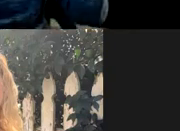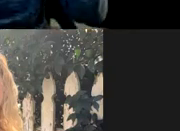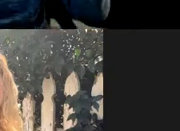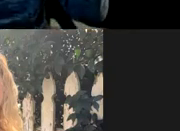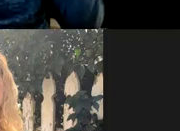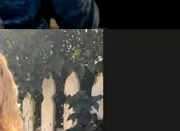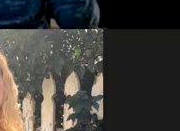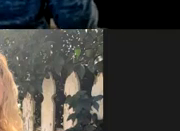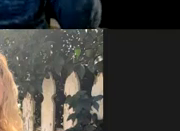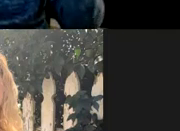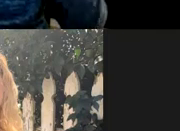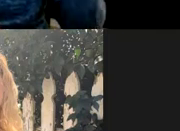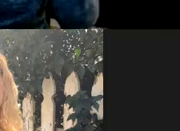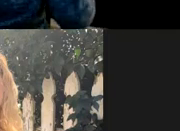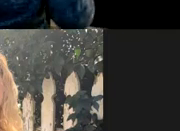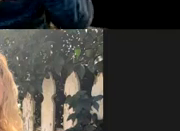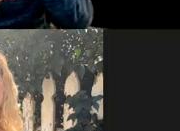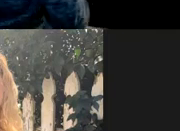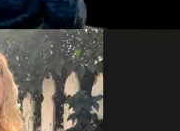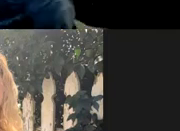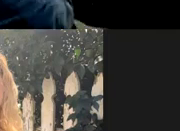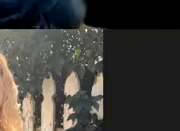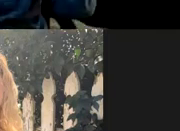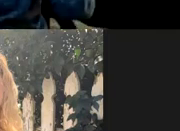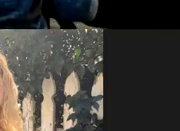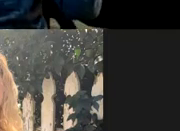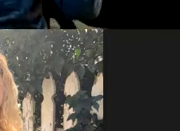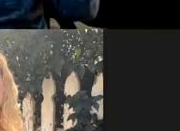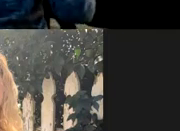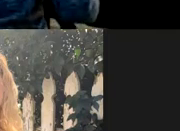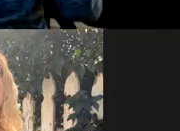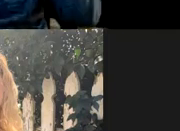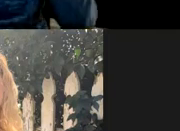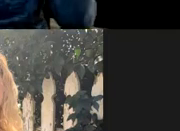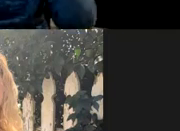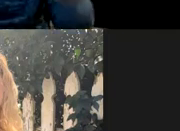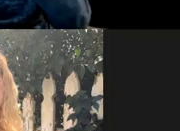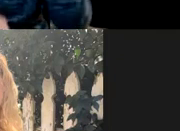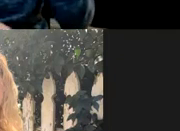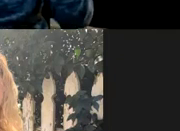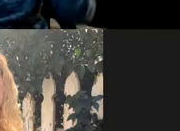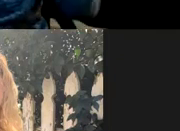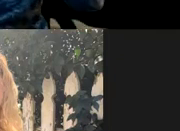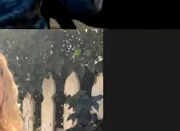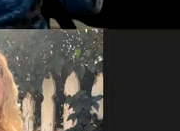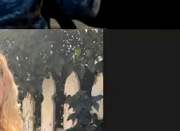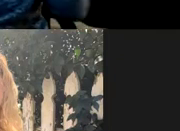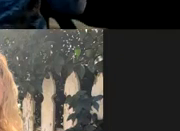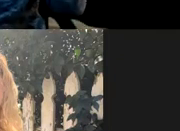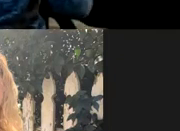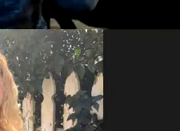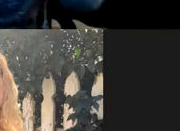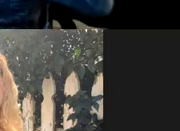Housing Office in DPOR, and then they will initiate the investigation. In Virginia, once